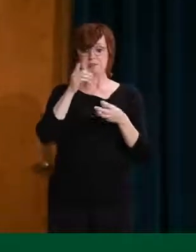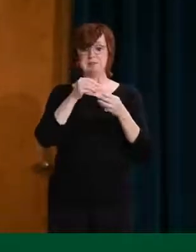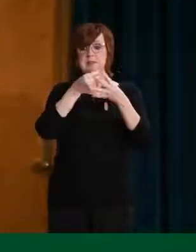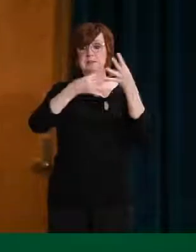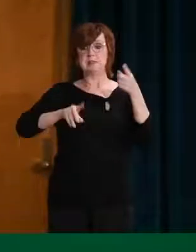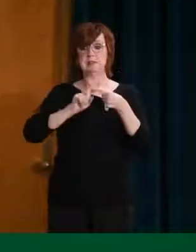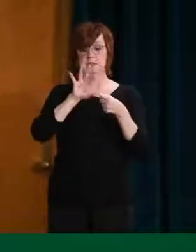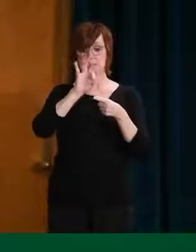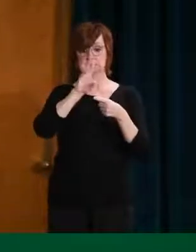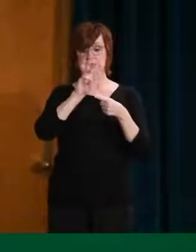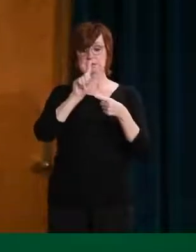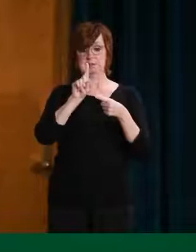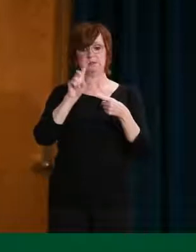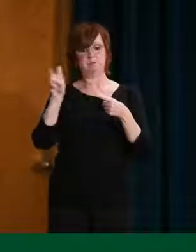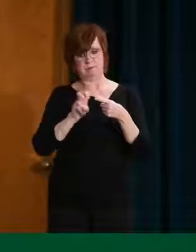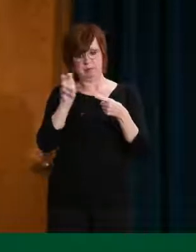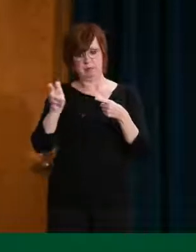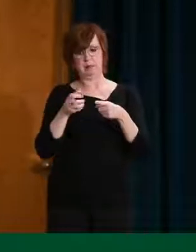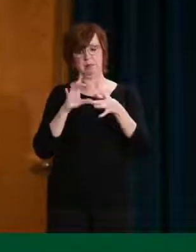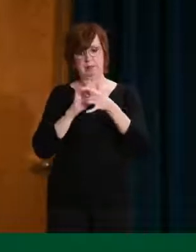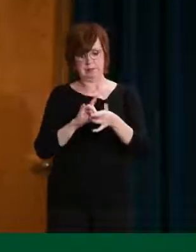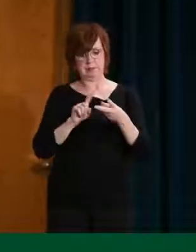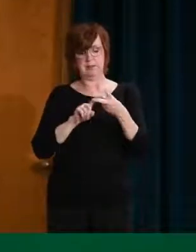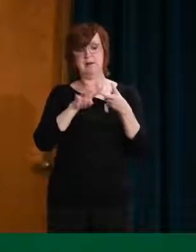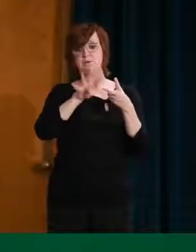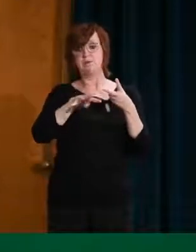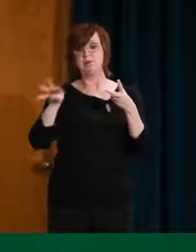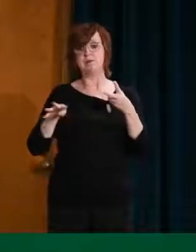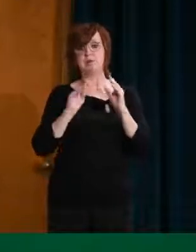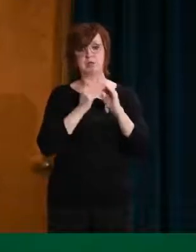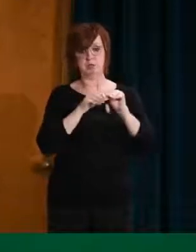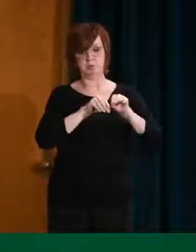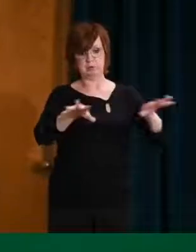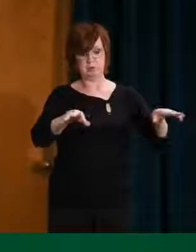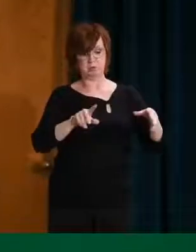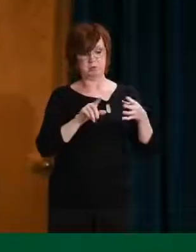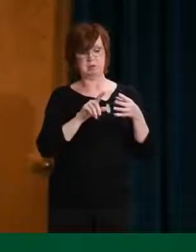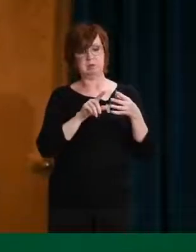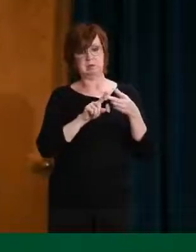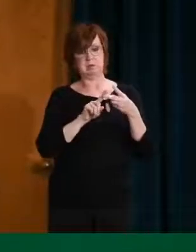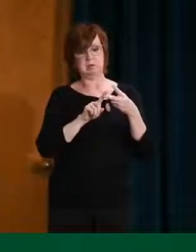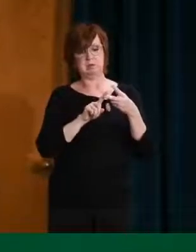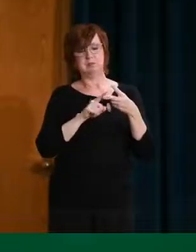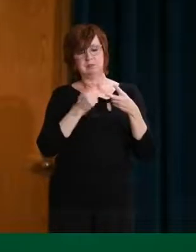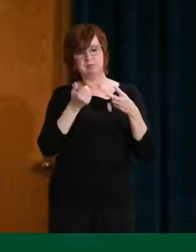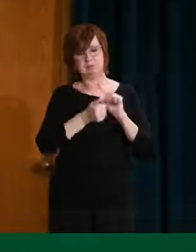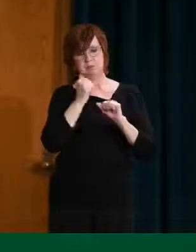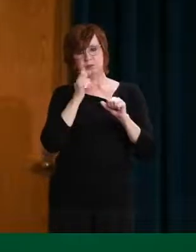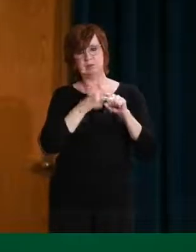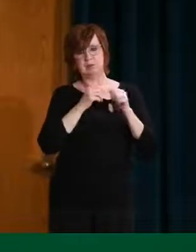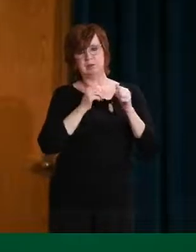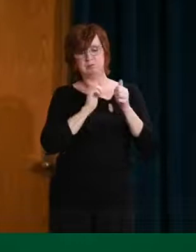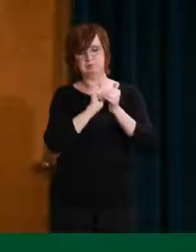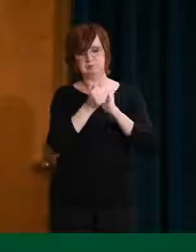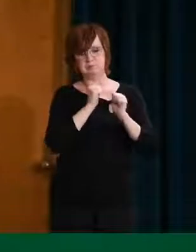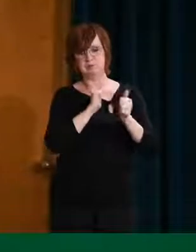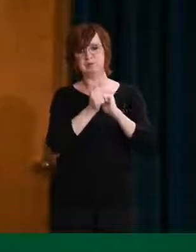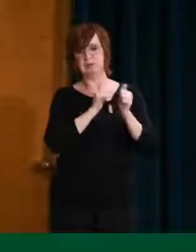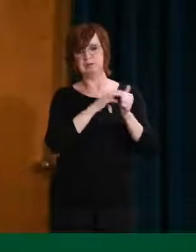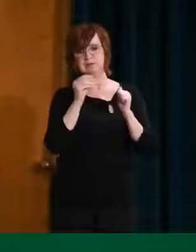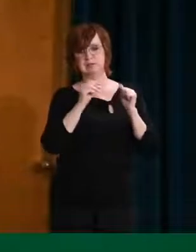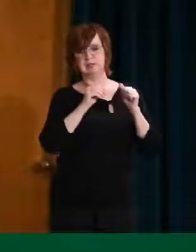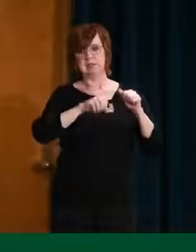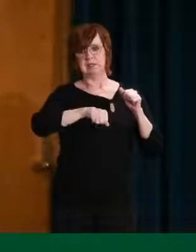that 96 are travelers, 44 community contacts, mostly from mass gatherings, 10 have no known exposures,